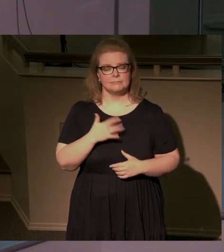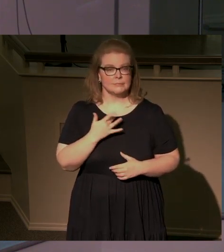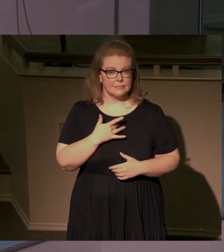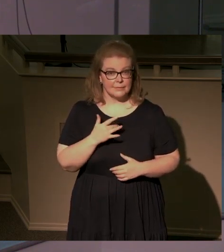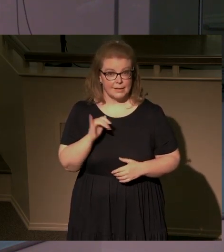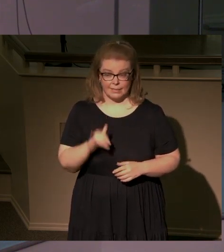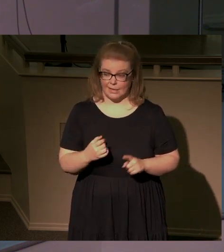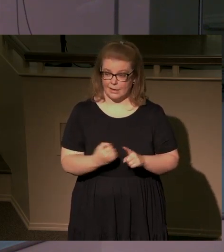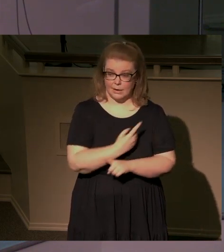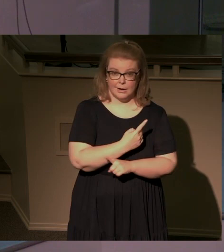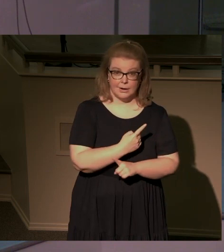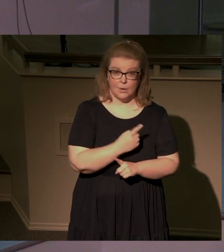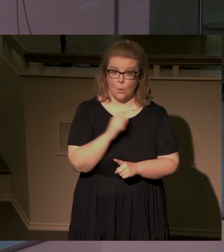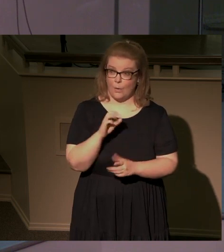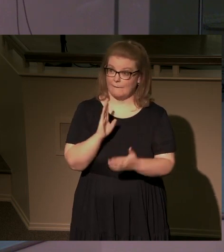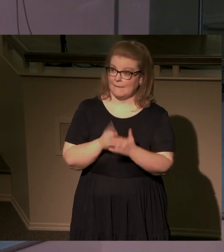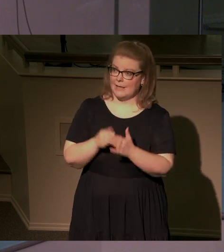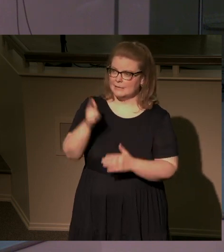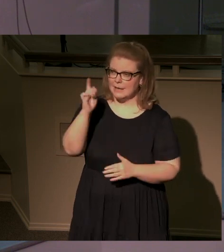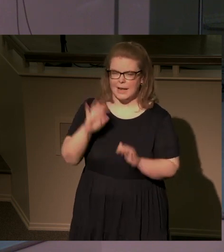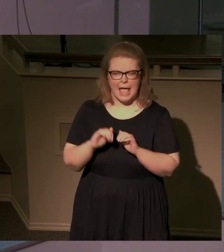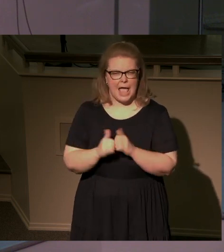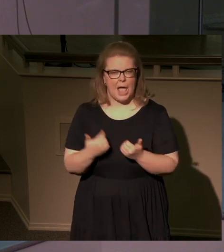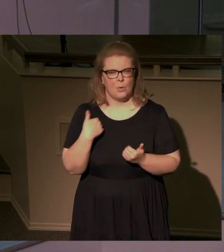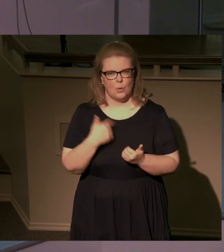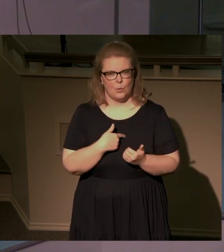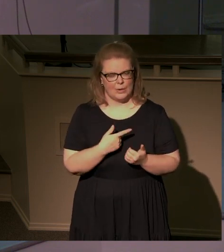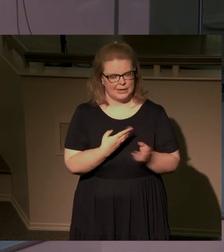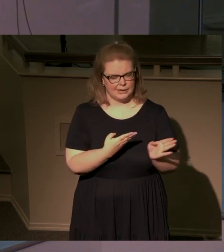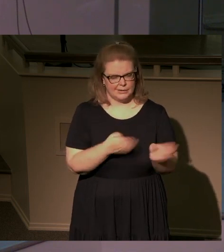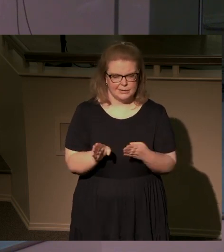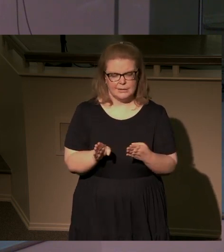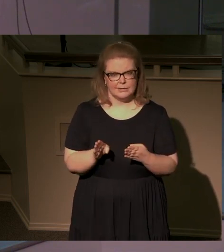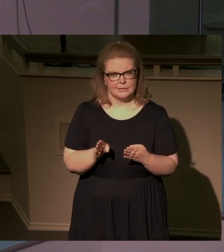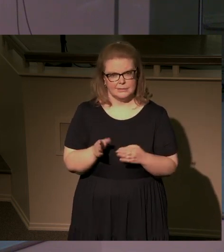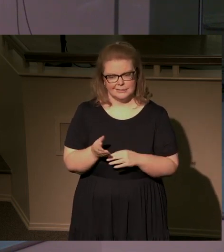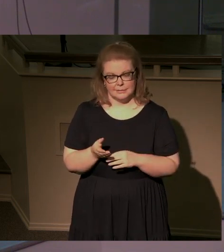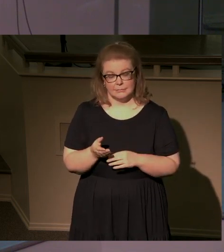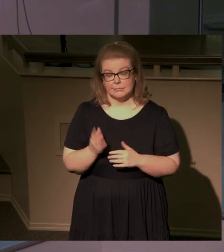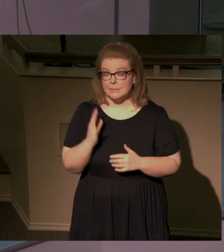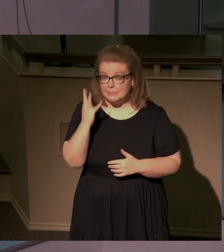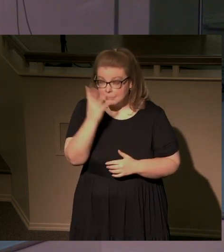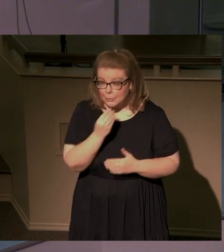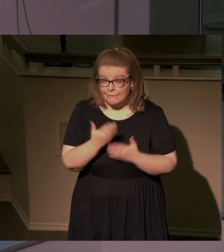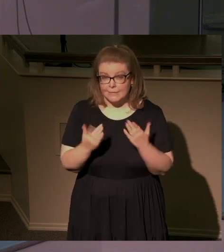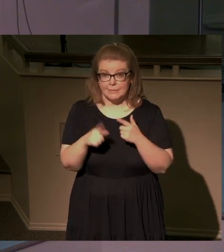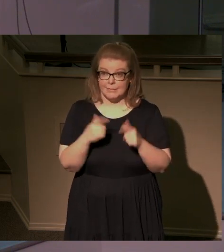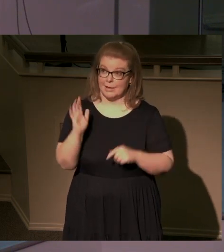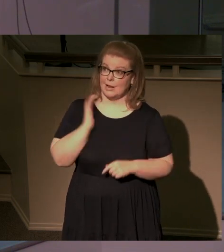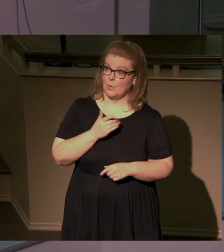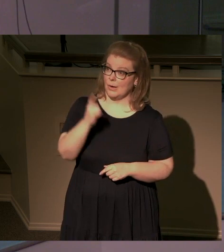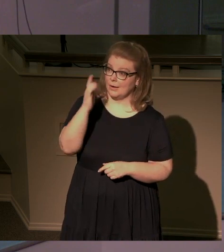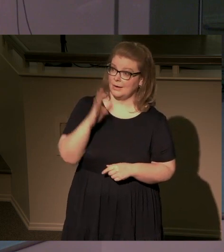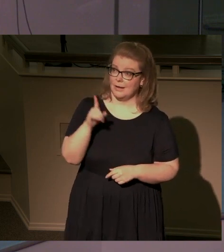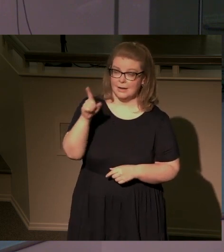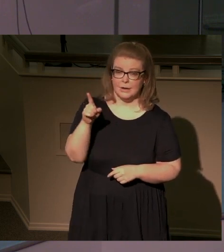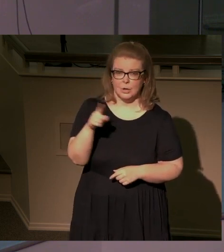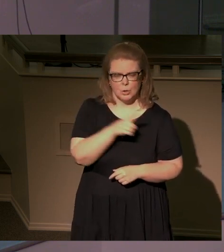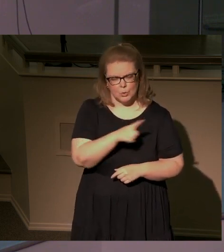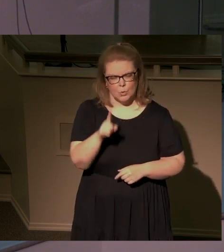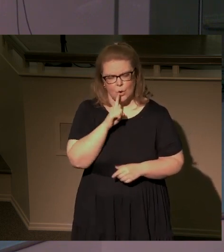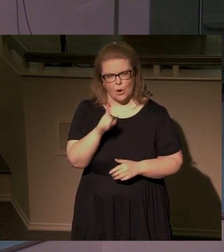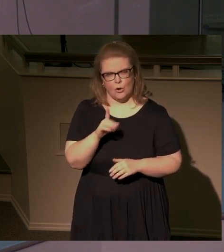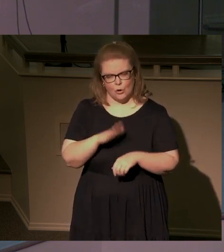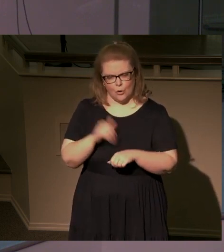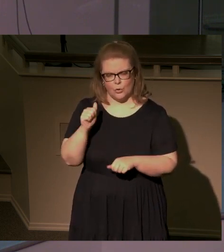off base and against God? How will we conform those? You see, here's the beautiful thing about our God. You are called to deal with